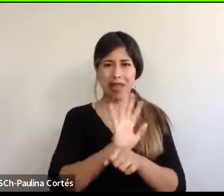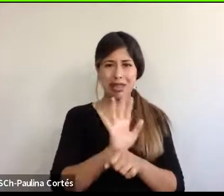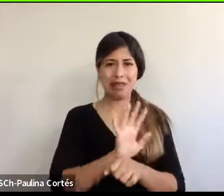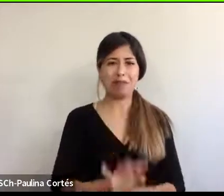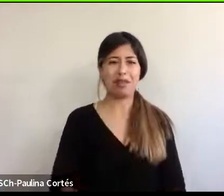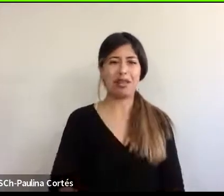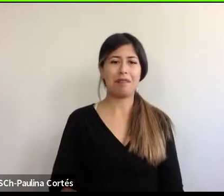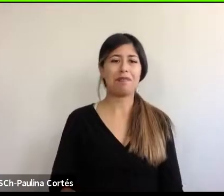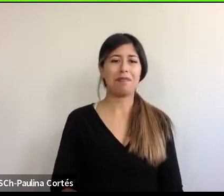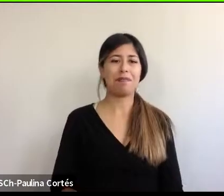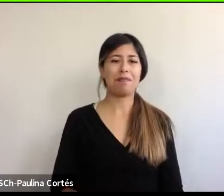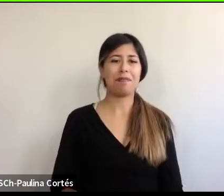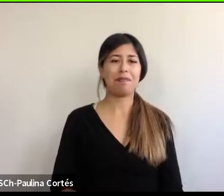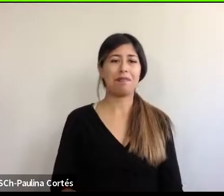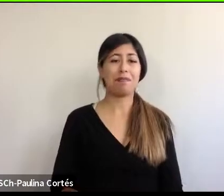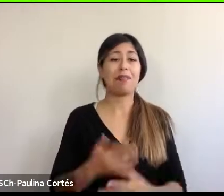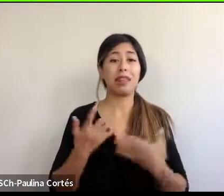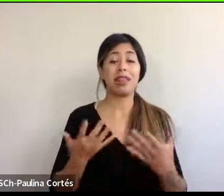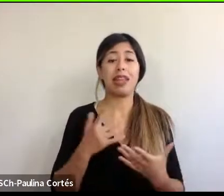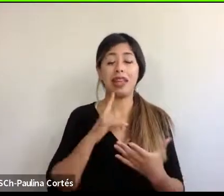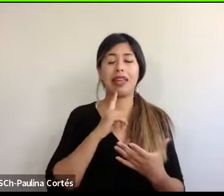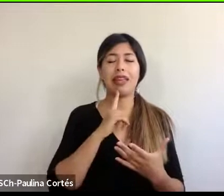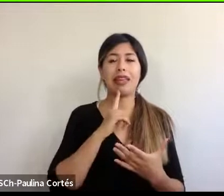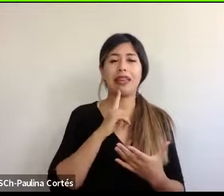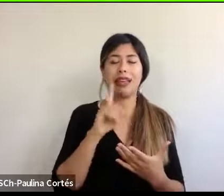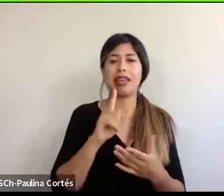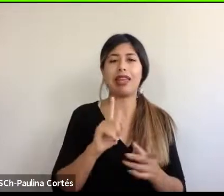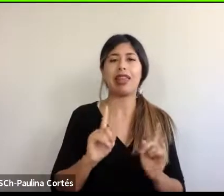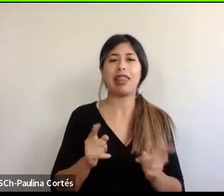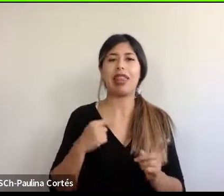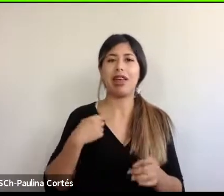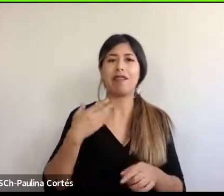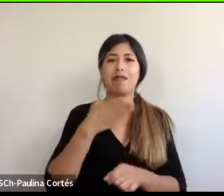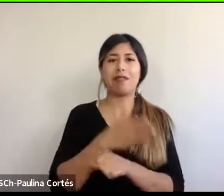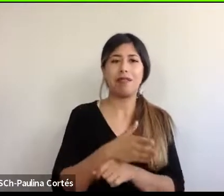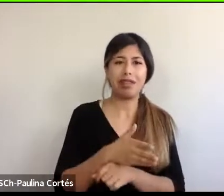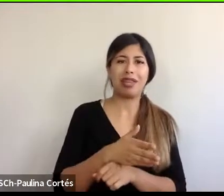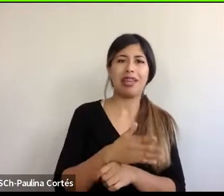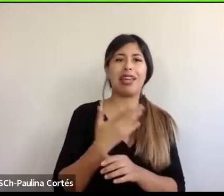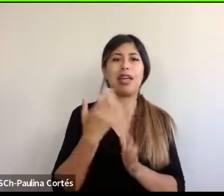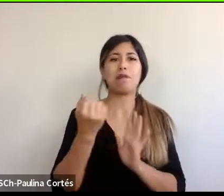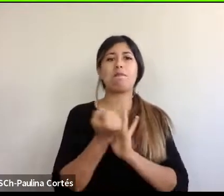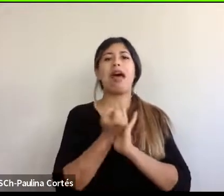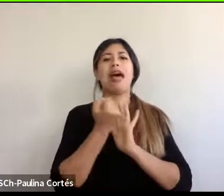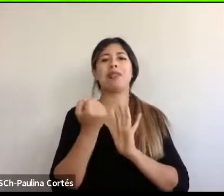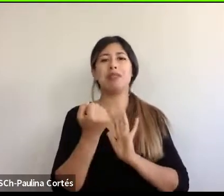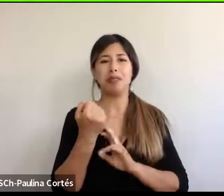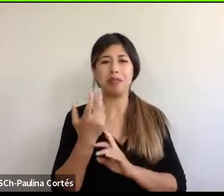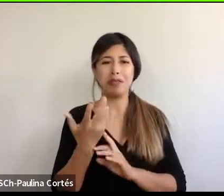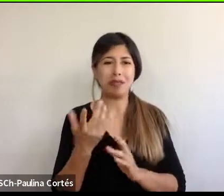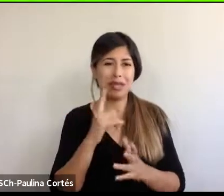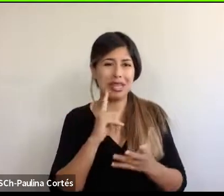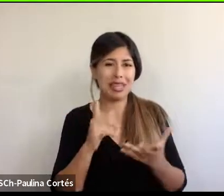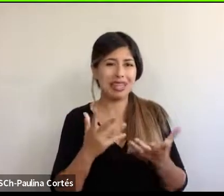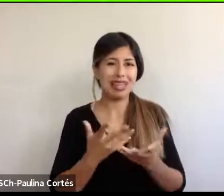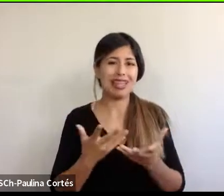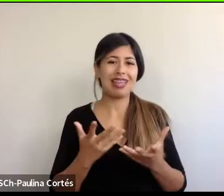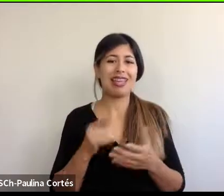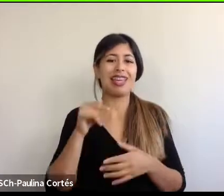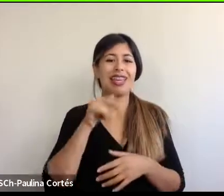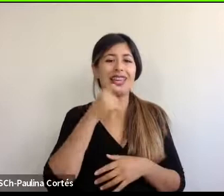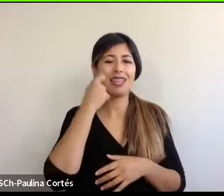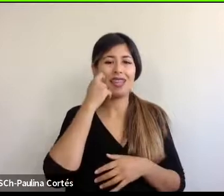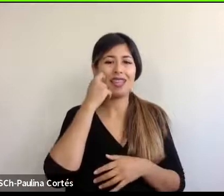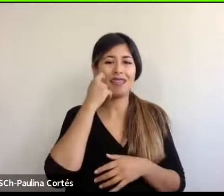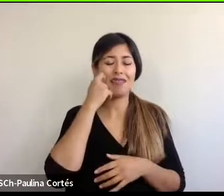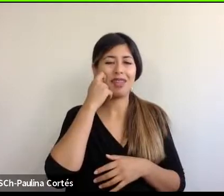to go to have impact? Who can help me with it financially, but in other ways? And this is a whole other discussion,